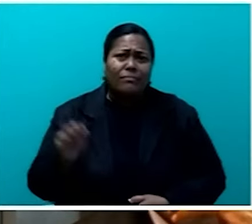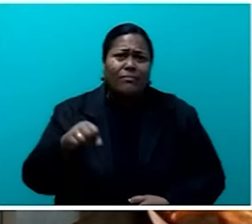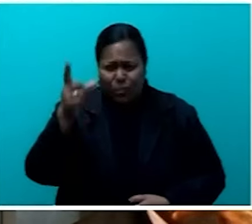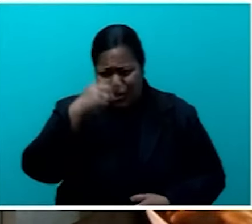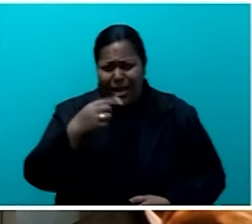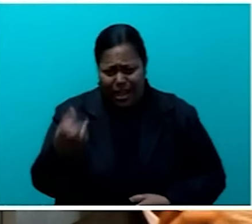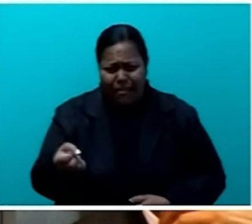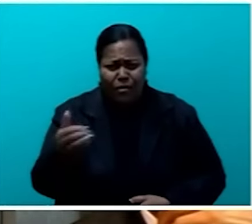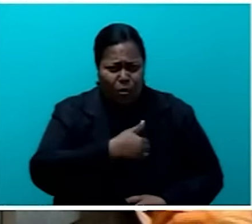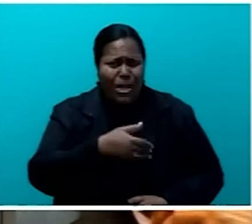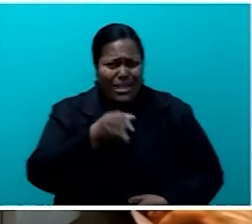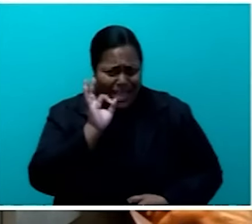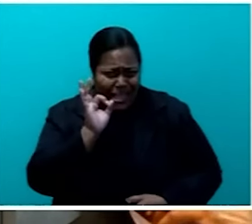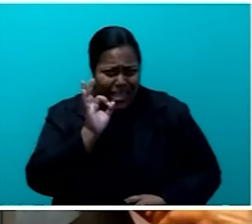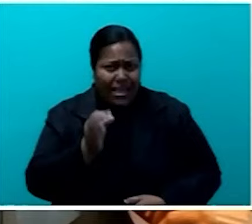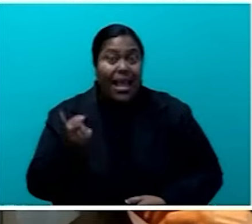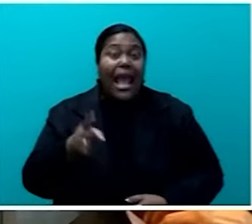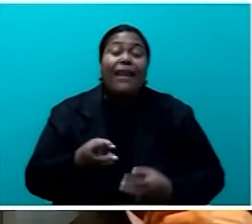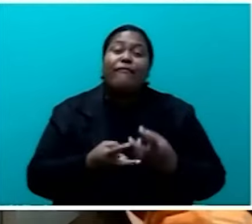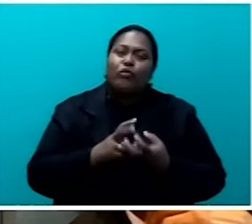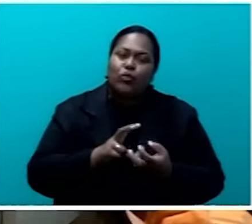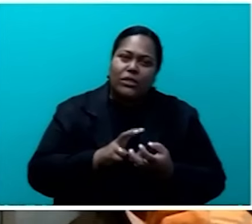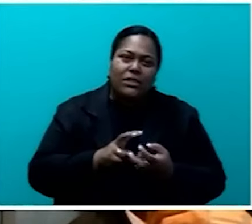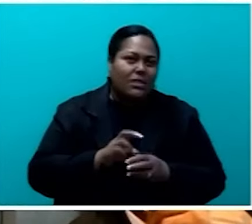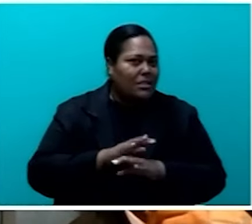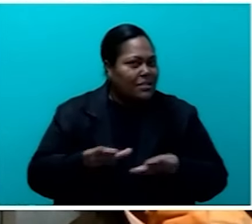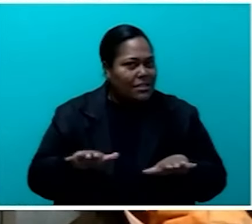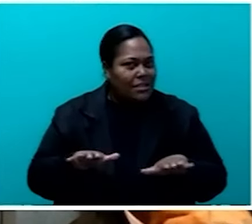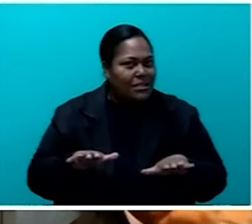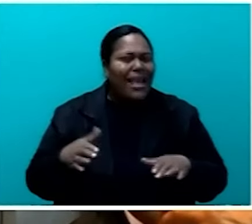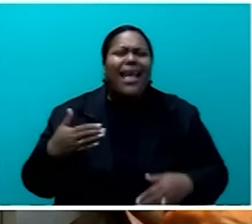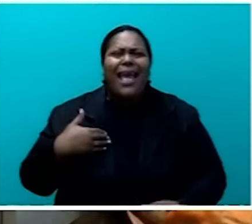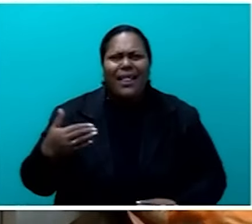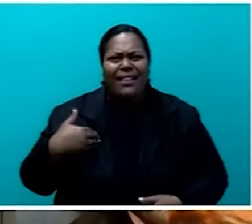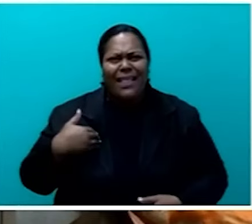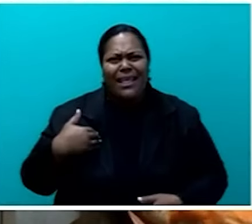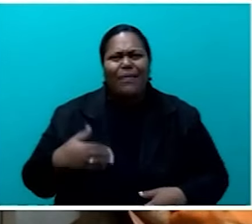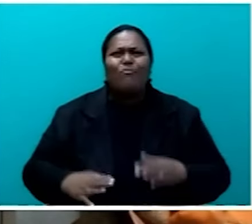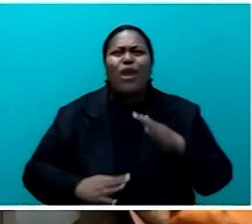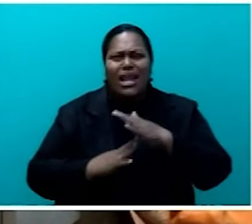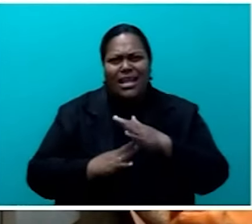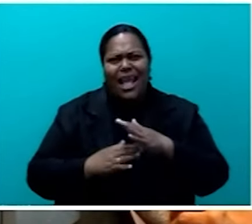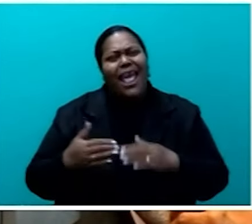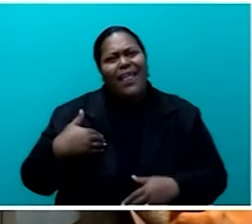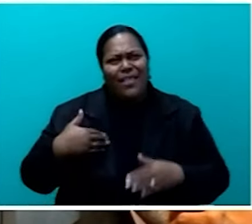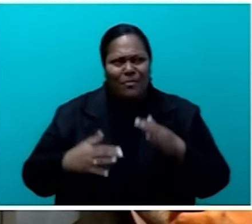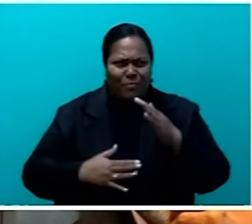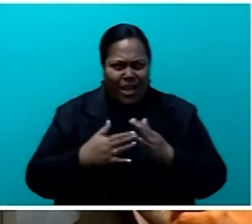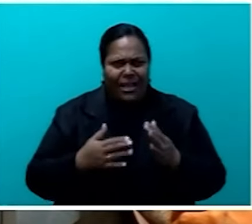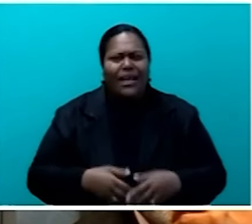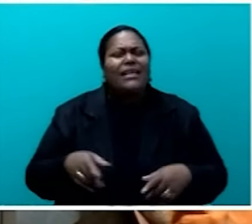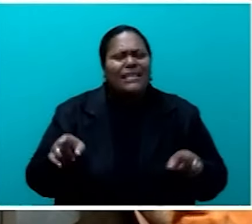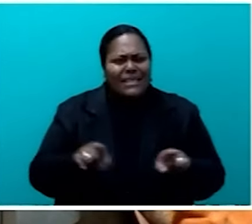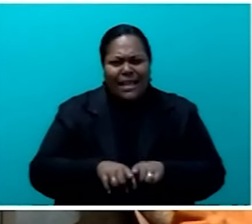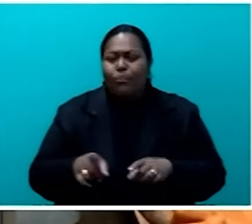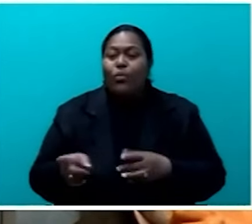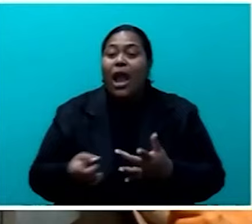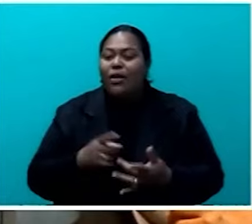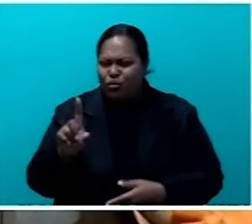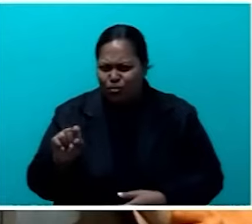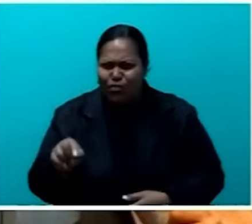tea and fruits. Healthy break, as we do in other jurisdictions, Honorable